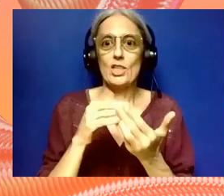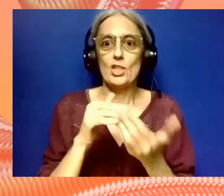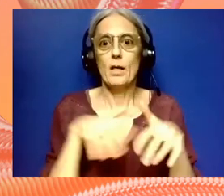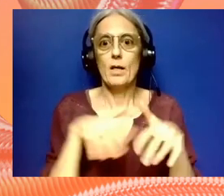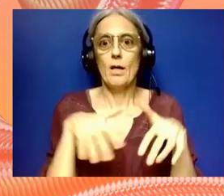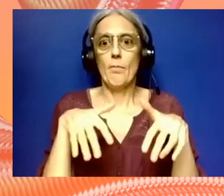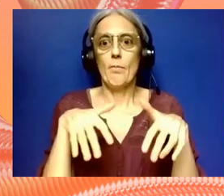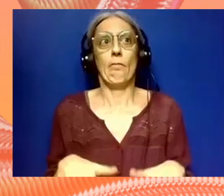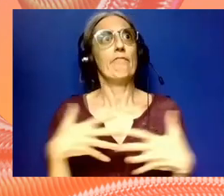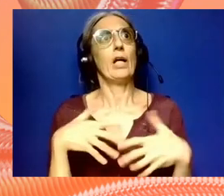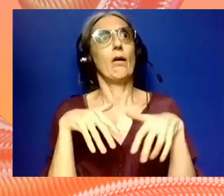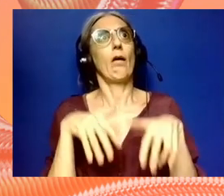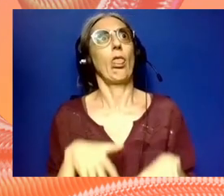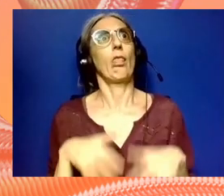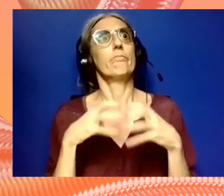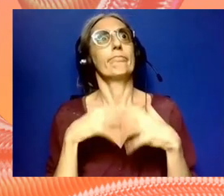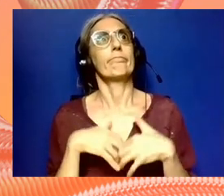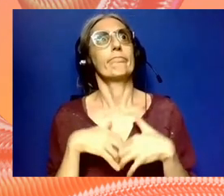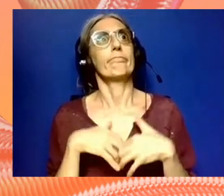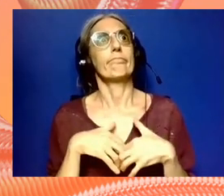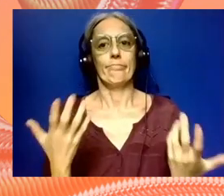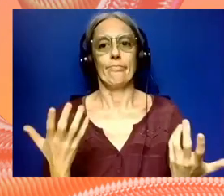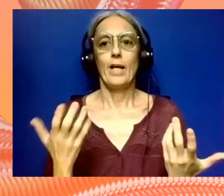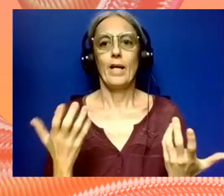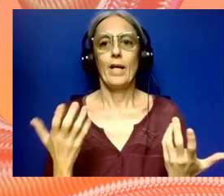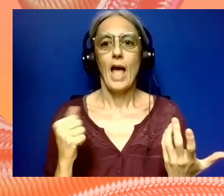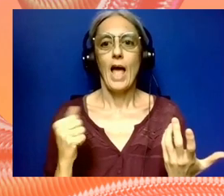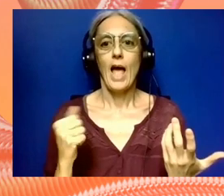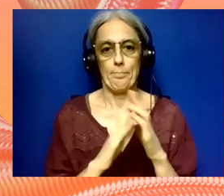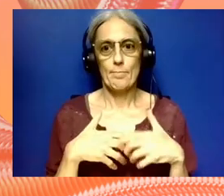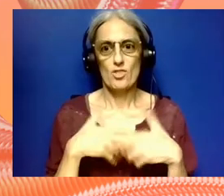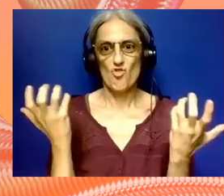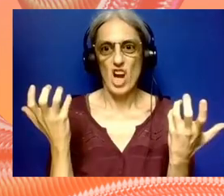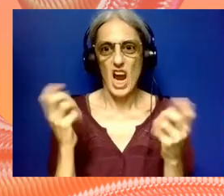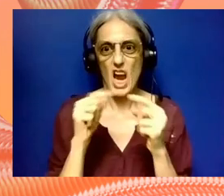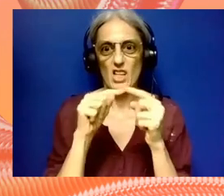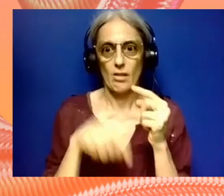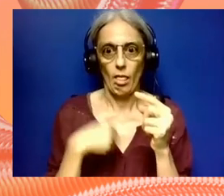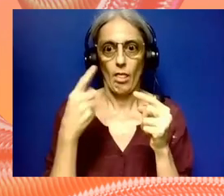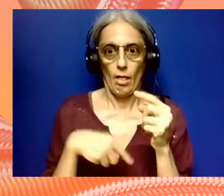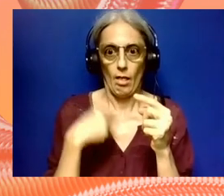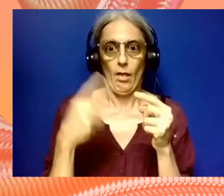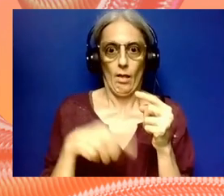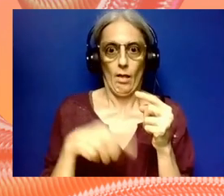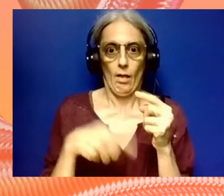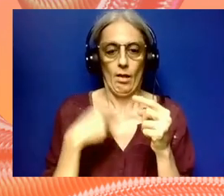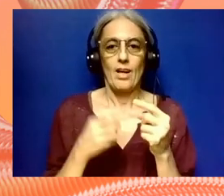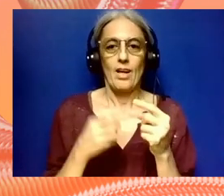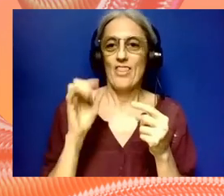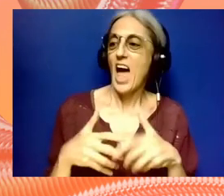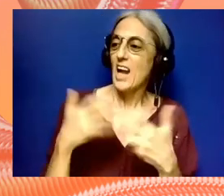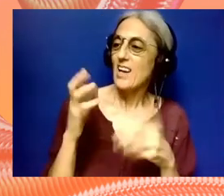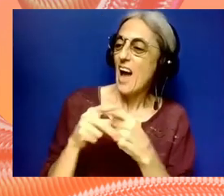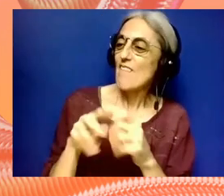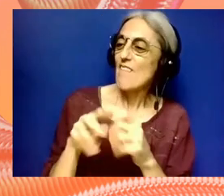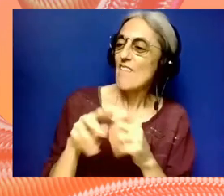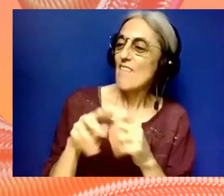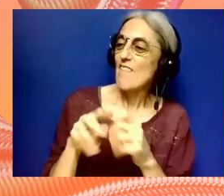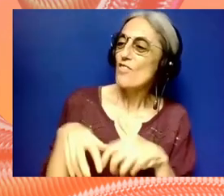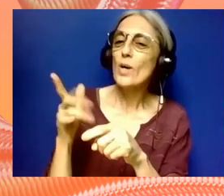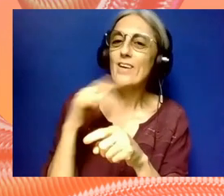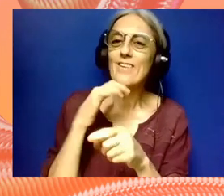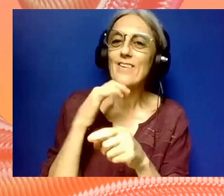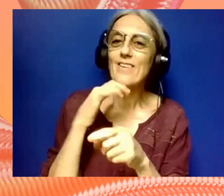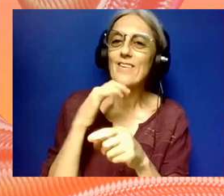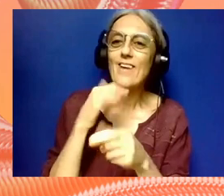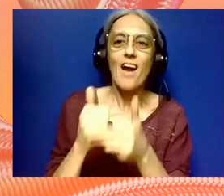of the kind of rage that doesn't move things, the kind of rage that doesn't change, the kind of rage that doesn't liberate, you know, and,